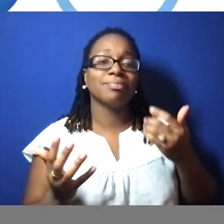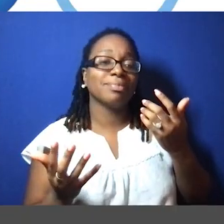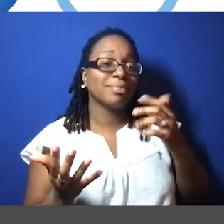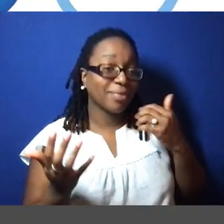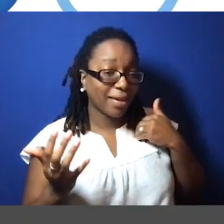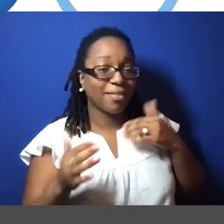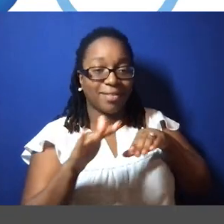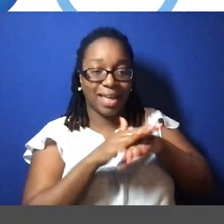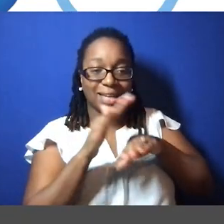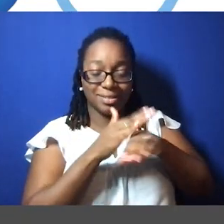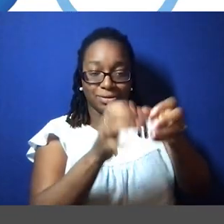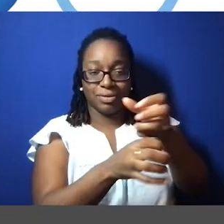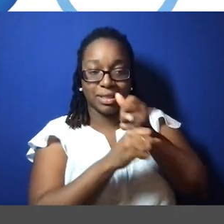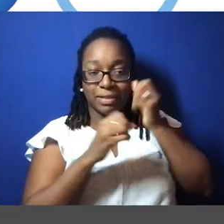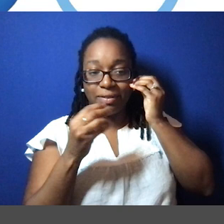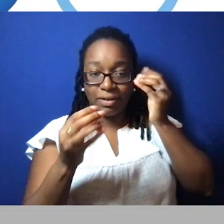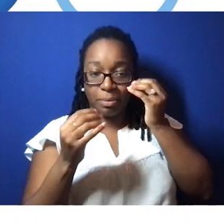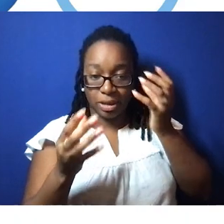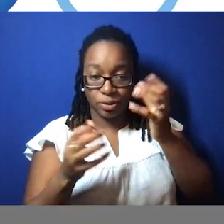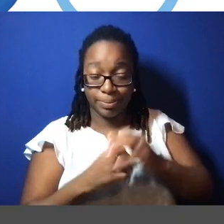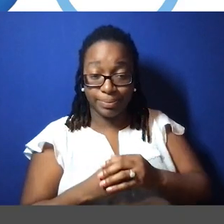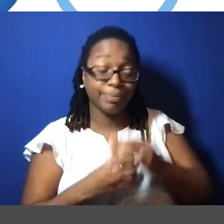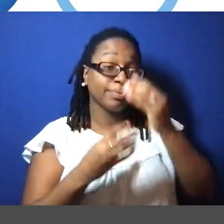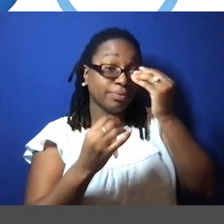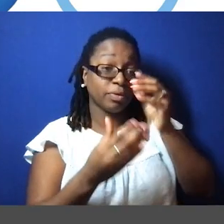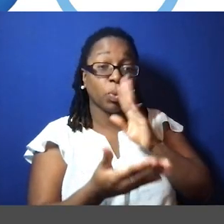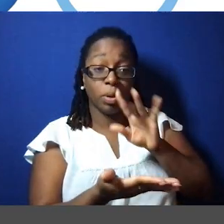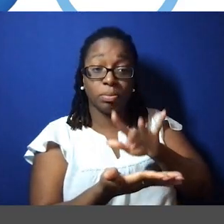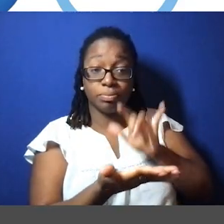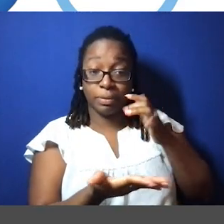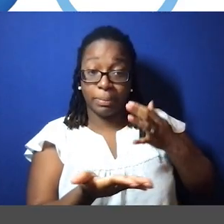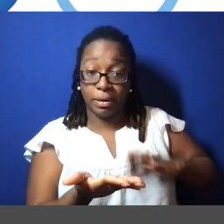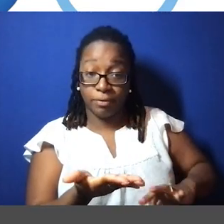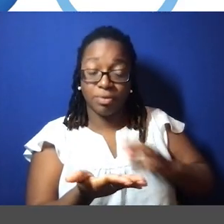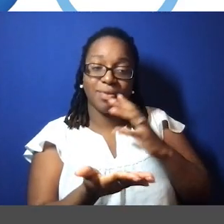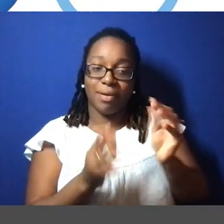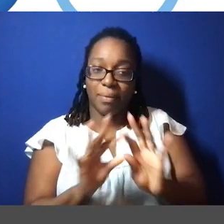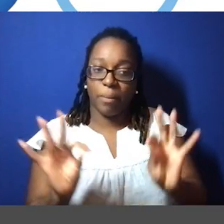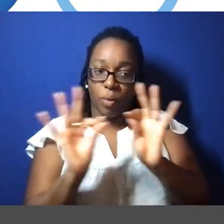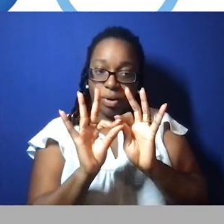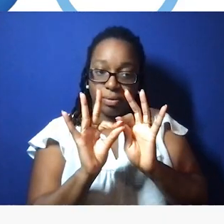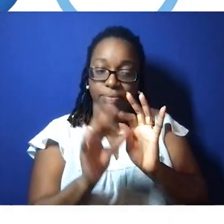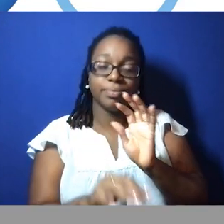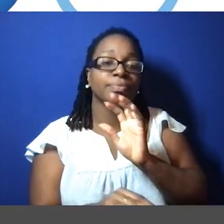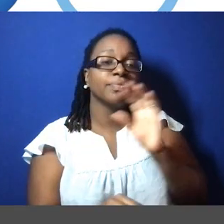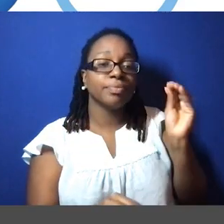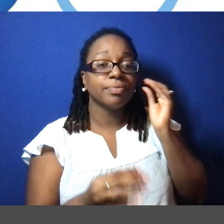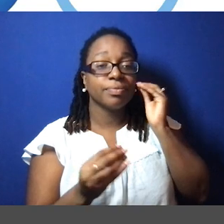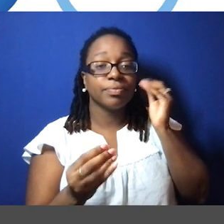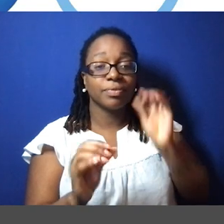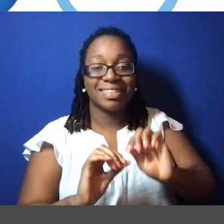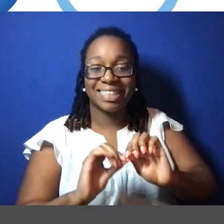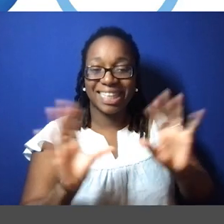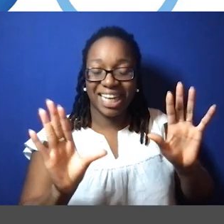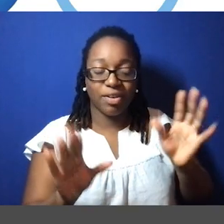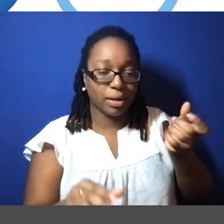there is access to receive the information is useful and relevant, and the